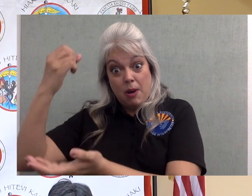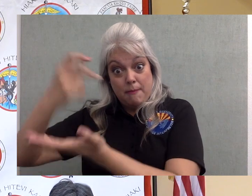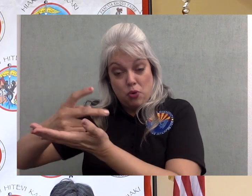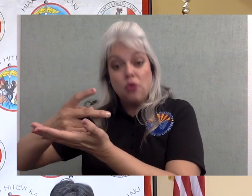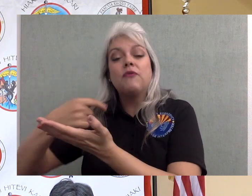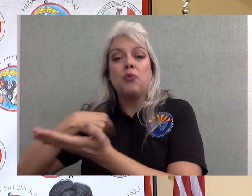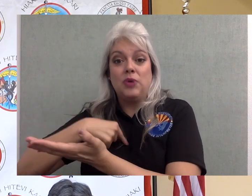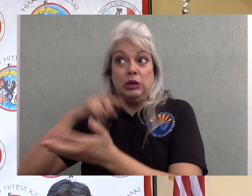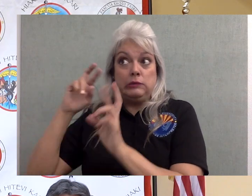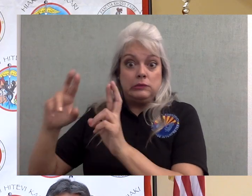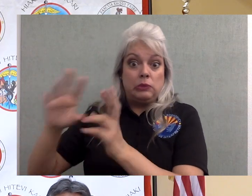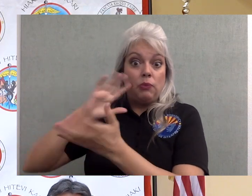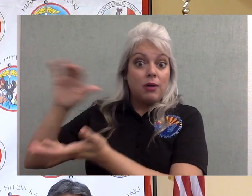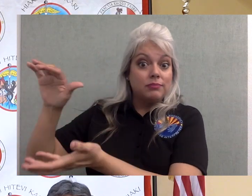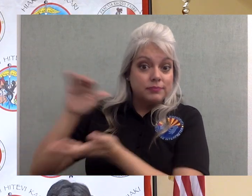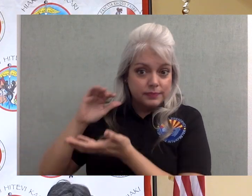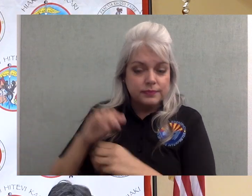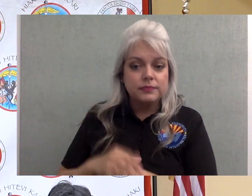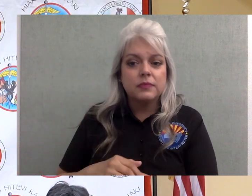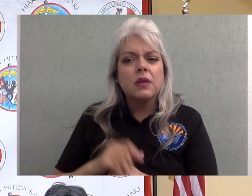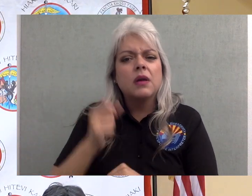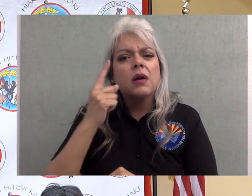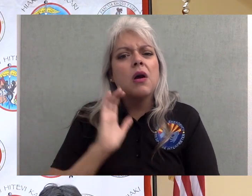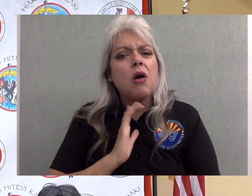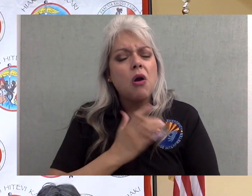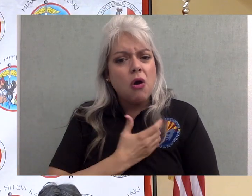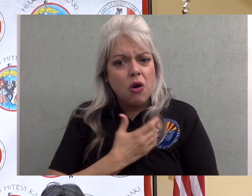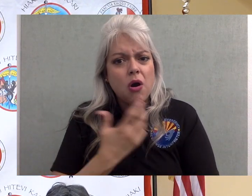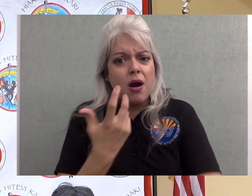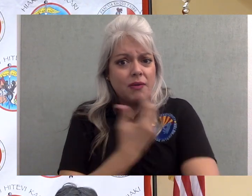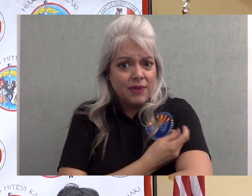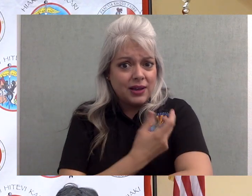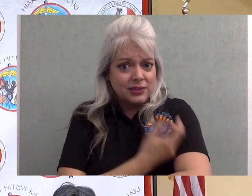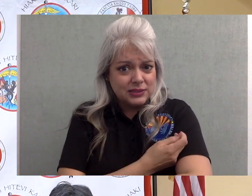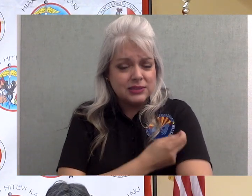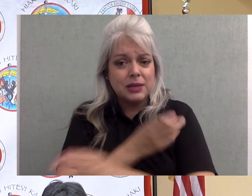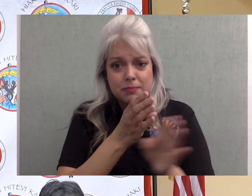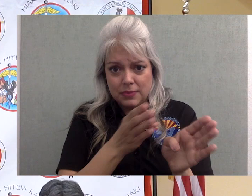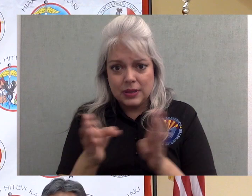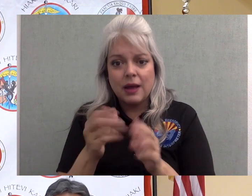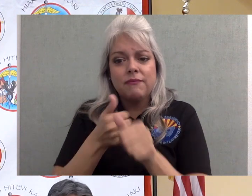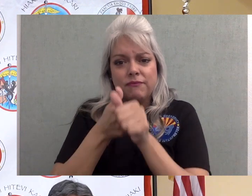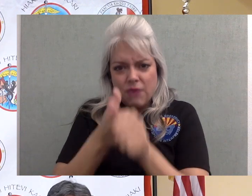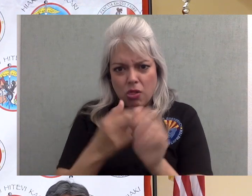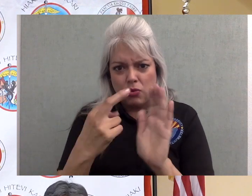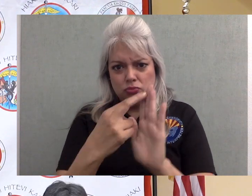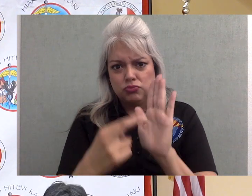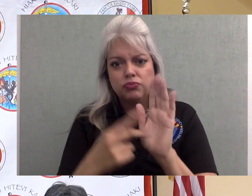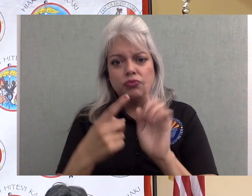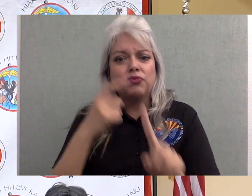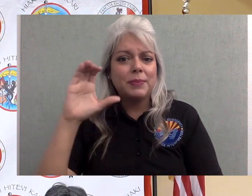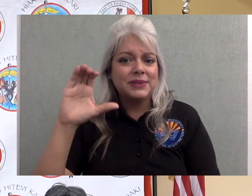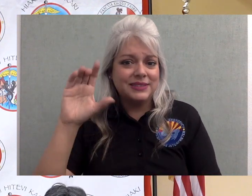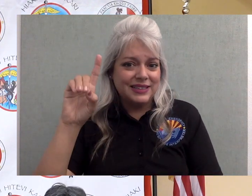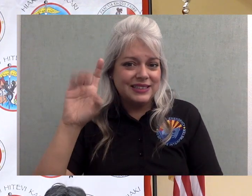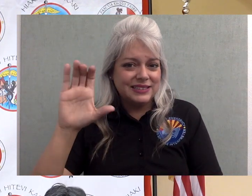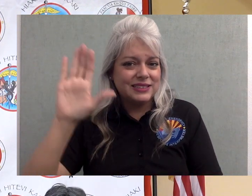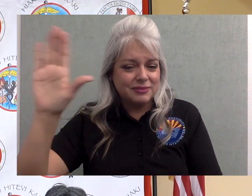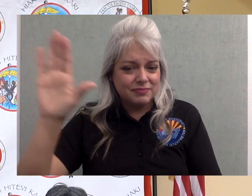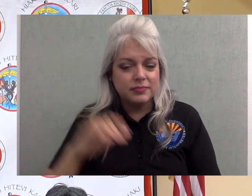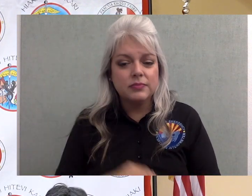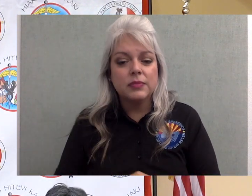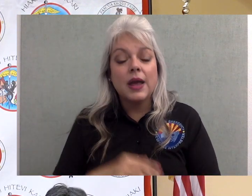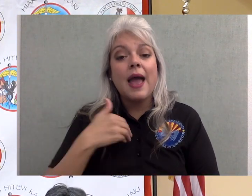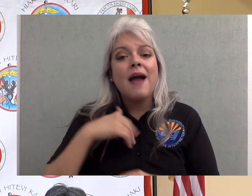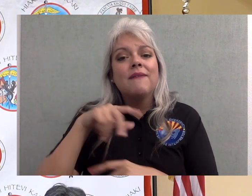vaccination plan follows the Center for Disease Control and Prevention guidelines. The guidelines describe phase 1 as the